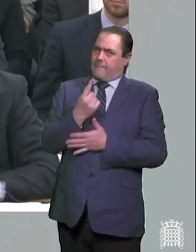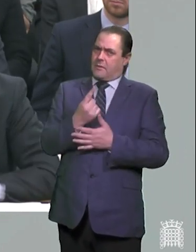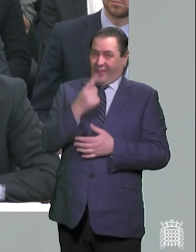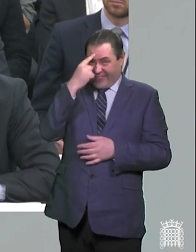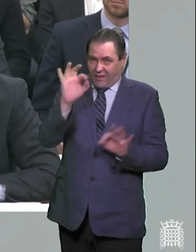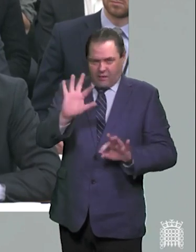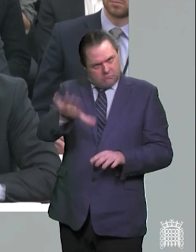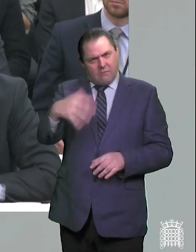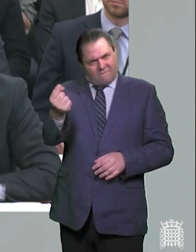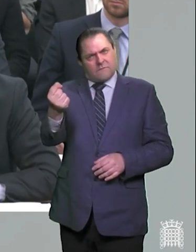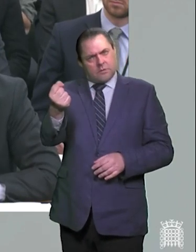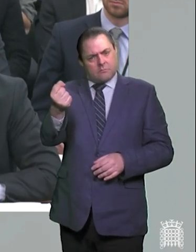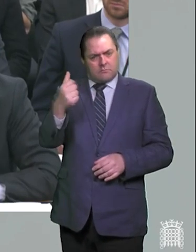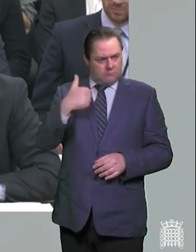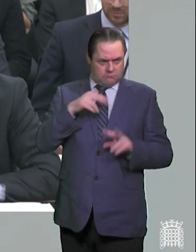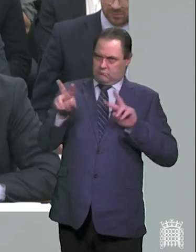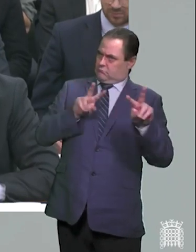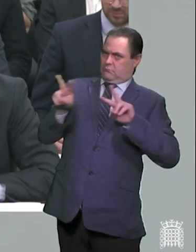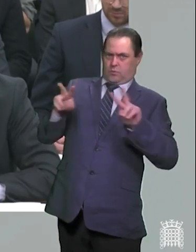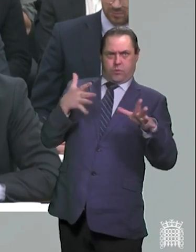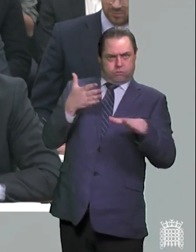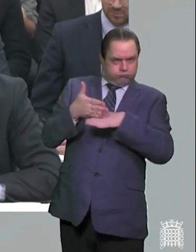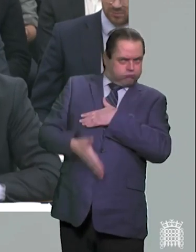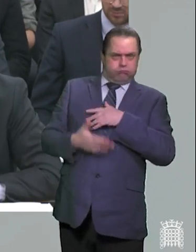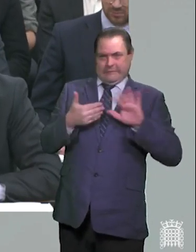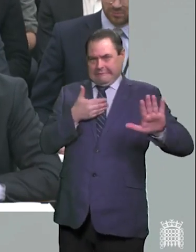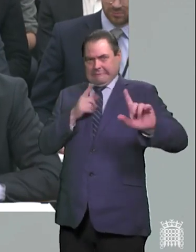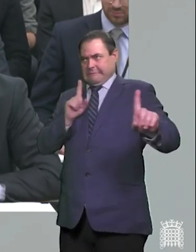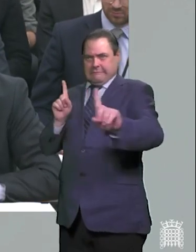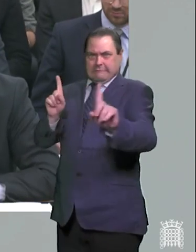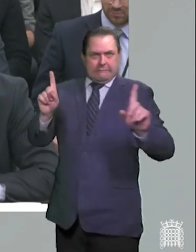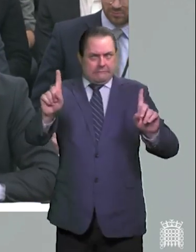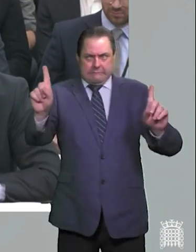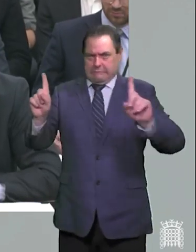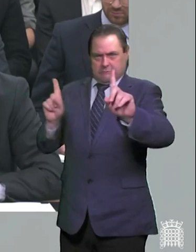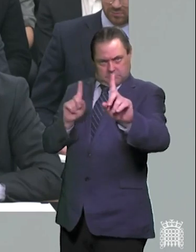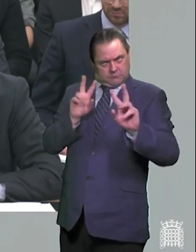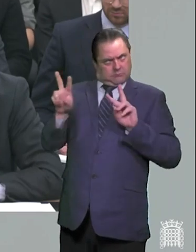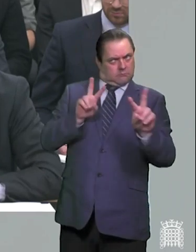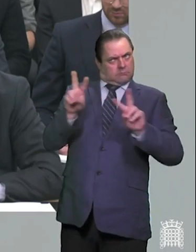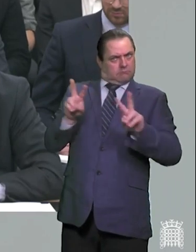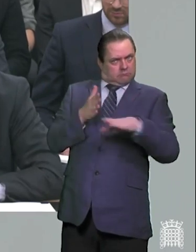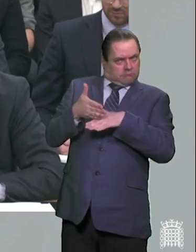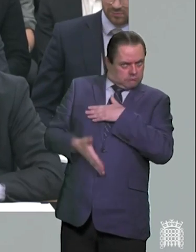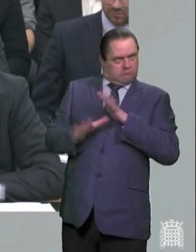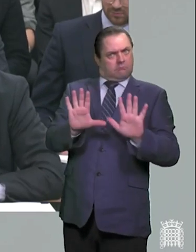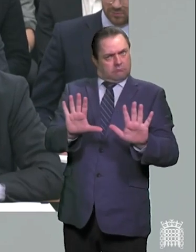took they made great efforts, in my view, to my memory, to stay apart from each other. But that didn't mean that